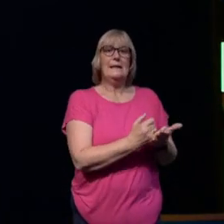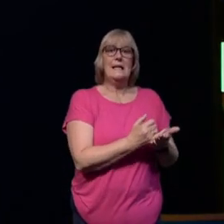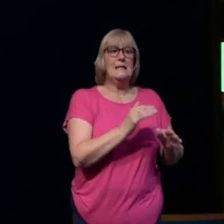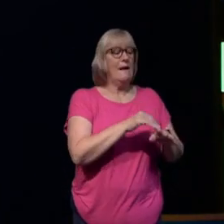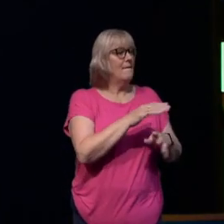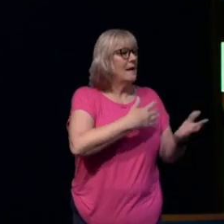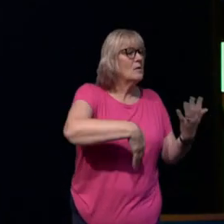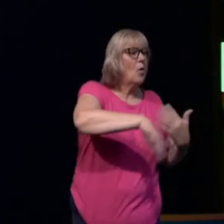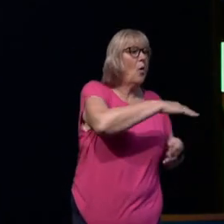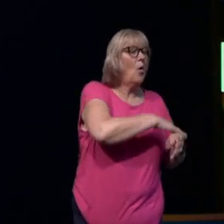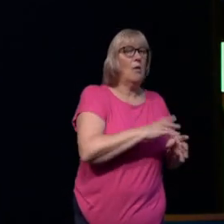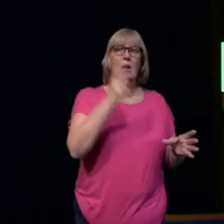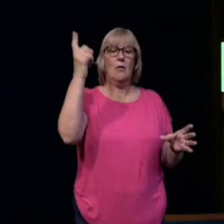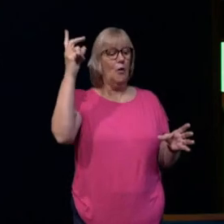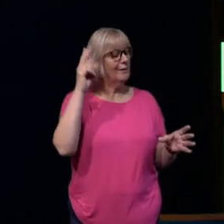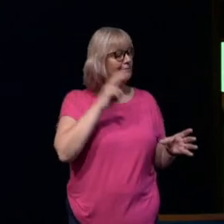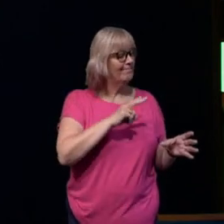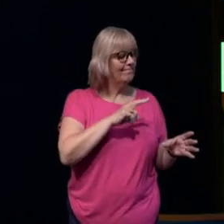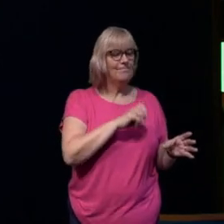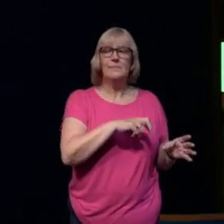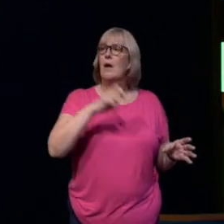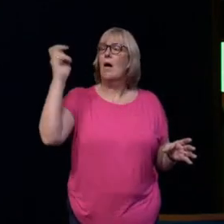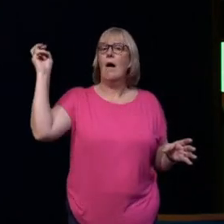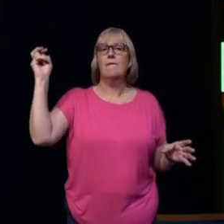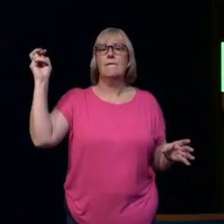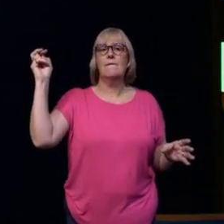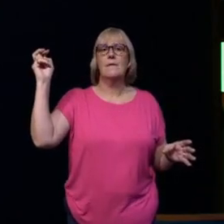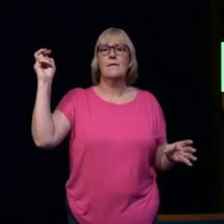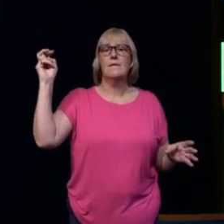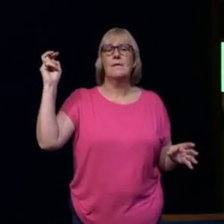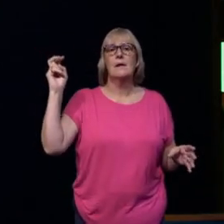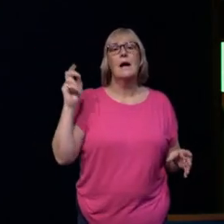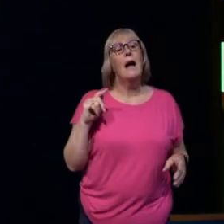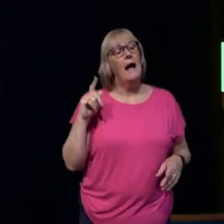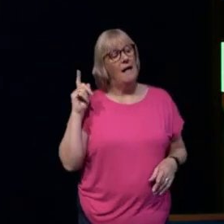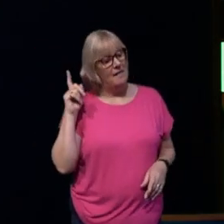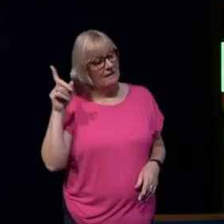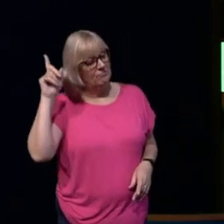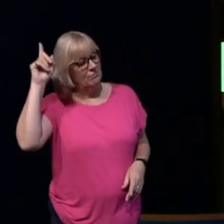And Jesus will bring God's judgment as he sees fit.